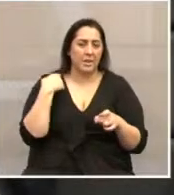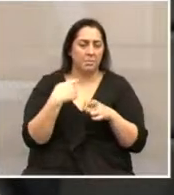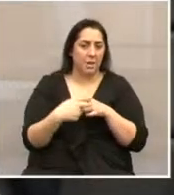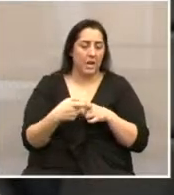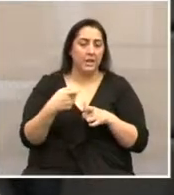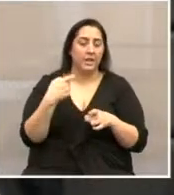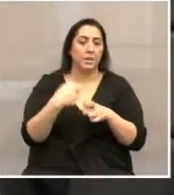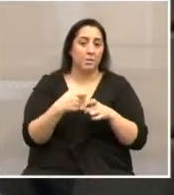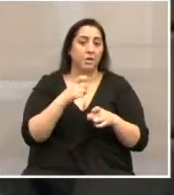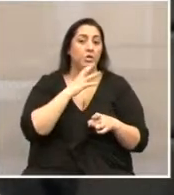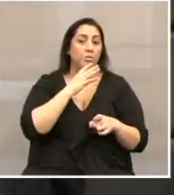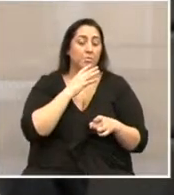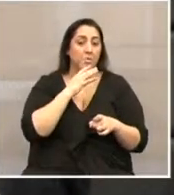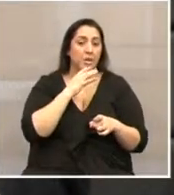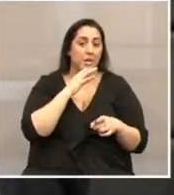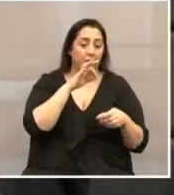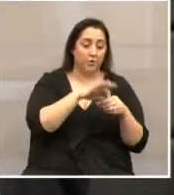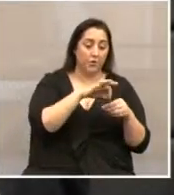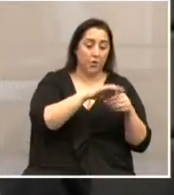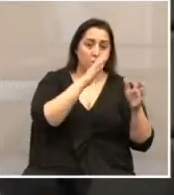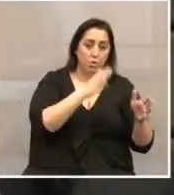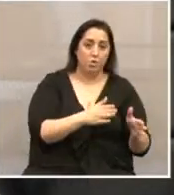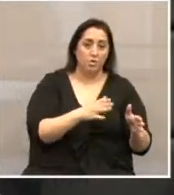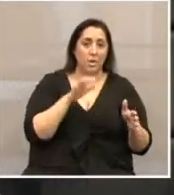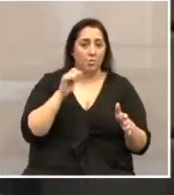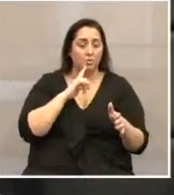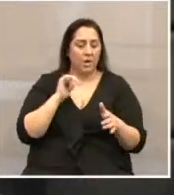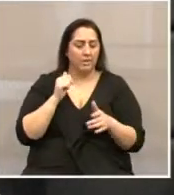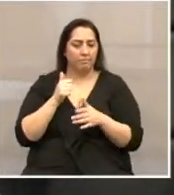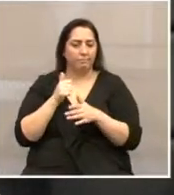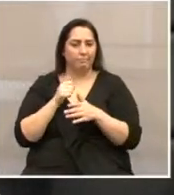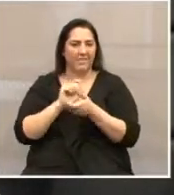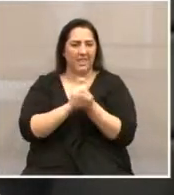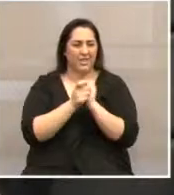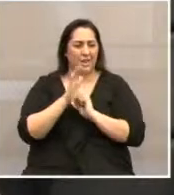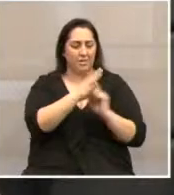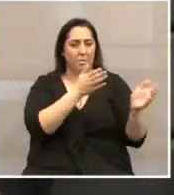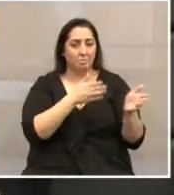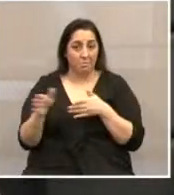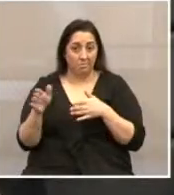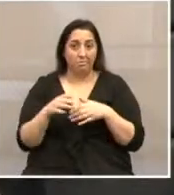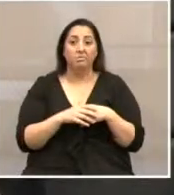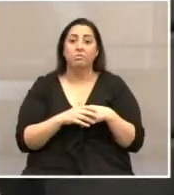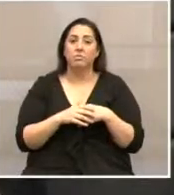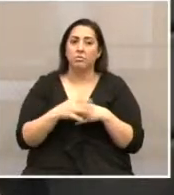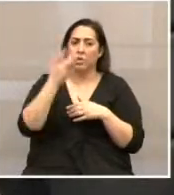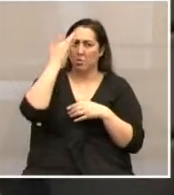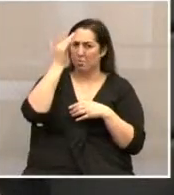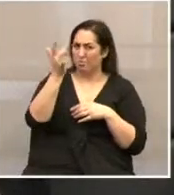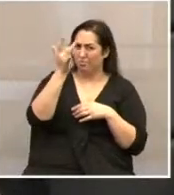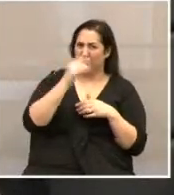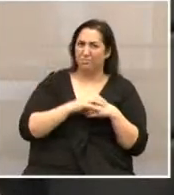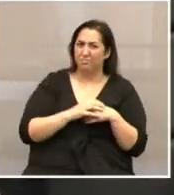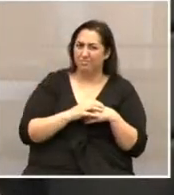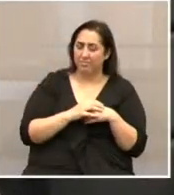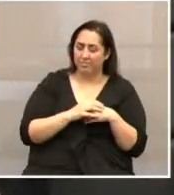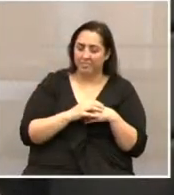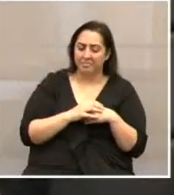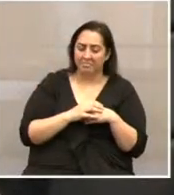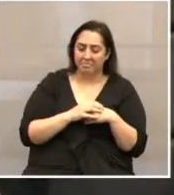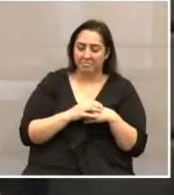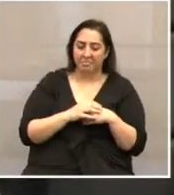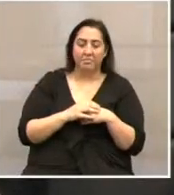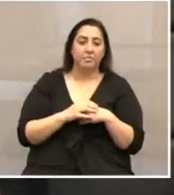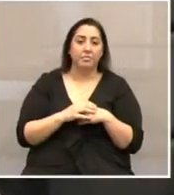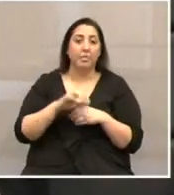has contributed to changing voter patterns in South Florida. Now, why is this the case? Others